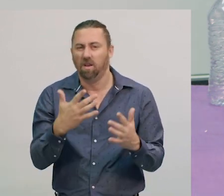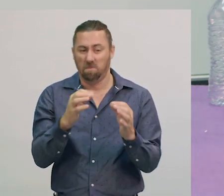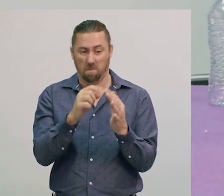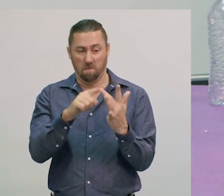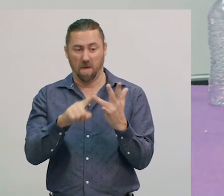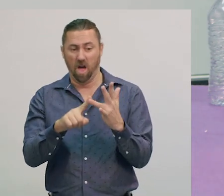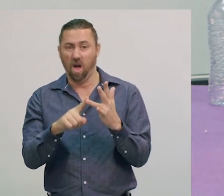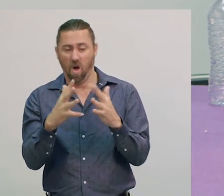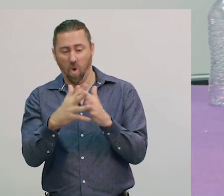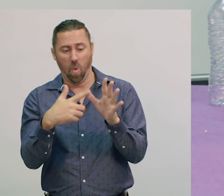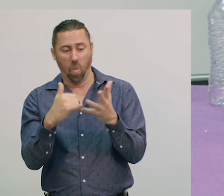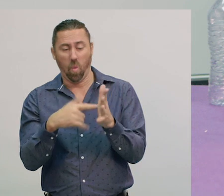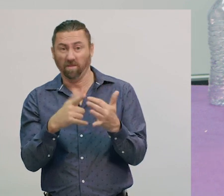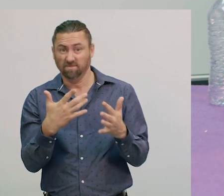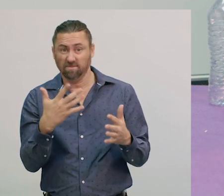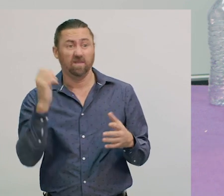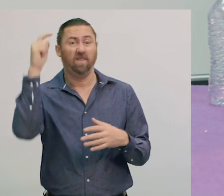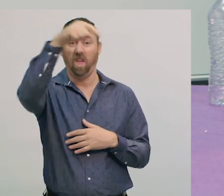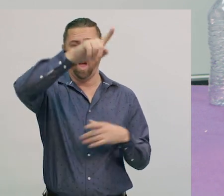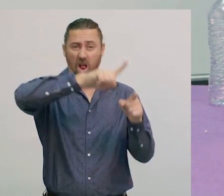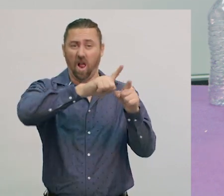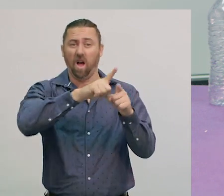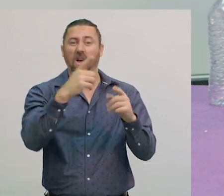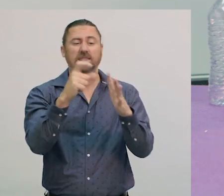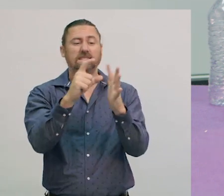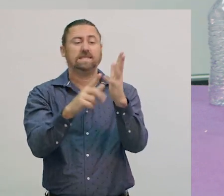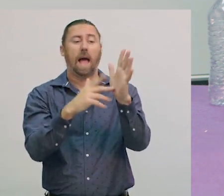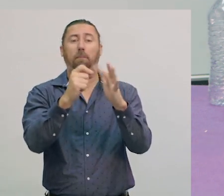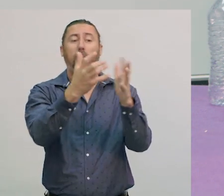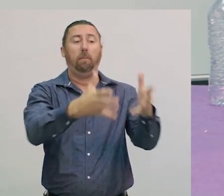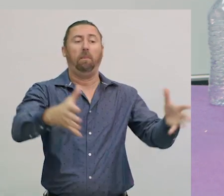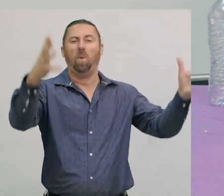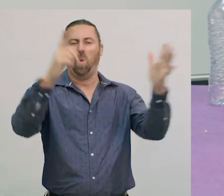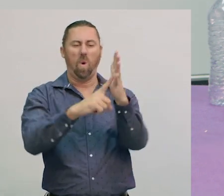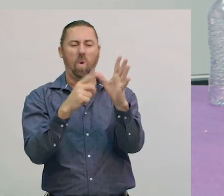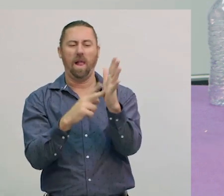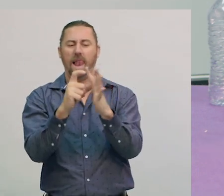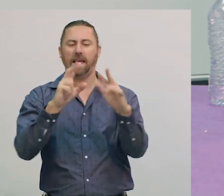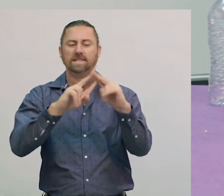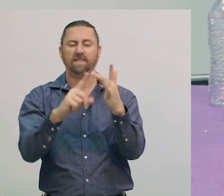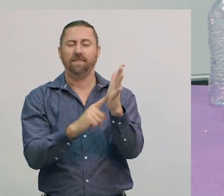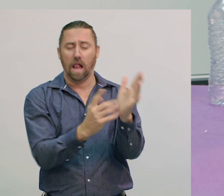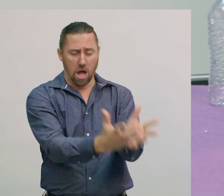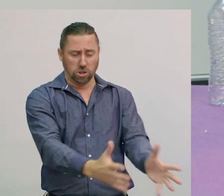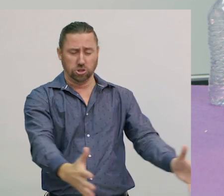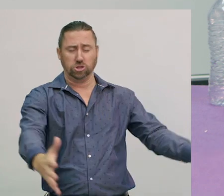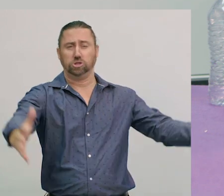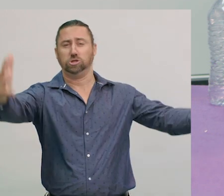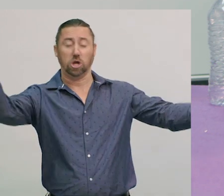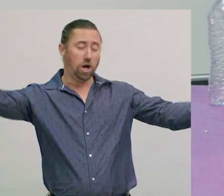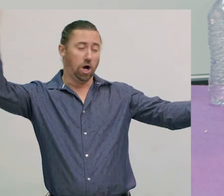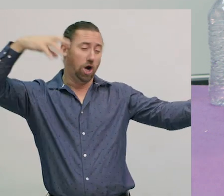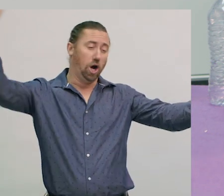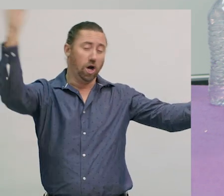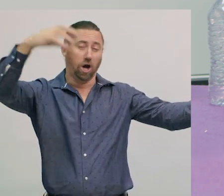large holes dug in the ground at our local waste facility. It's called a landfill site. Over time, the